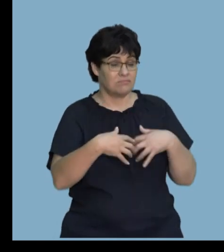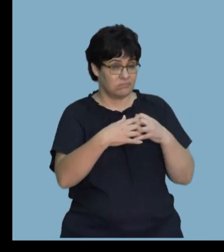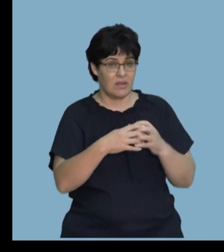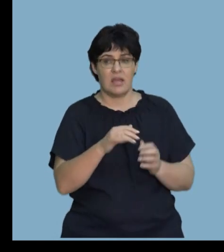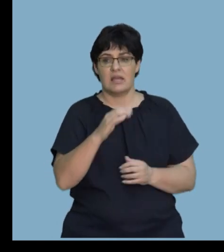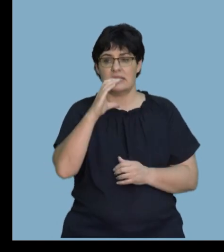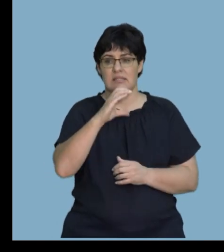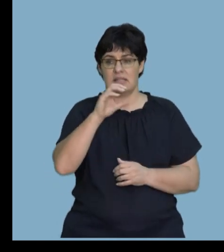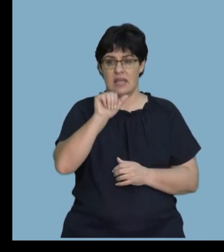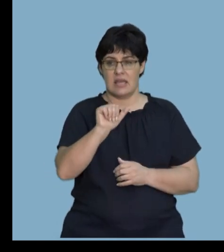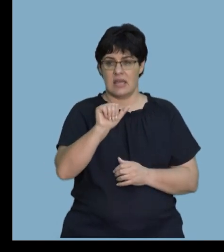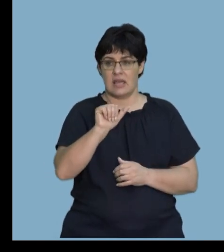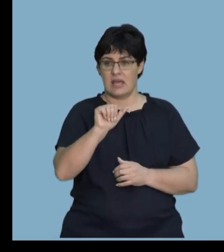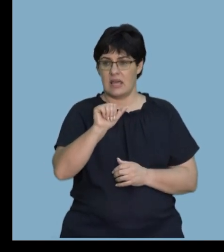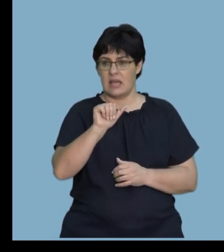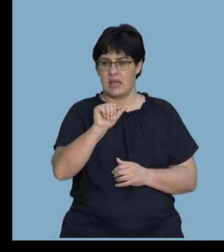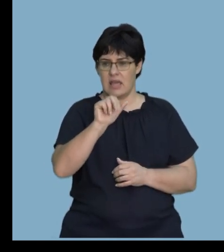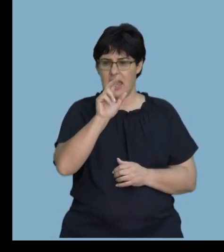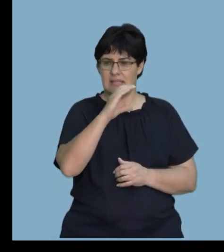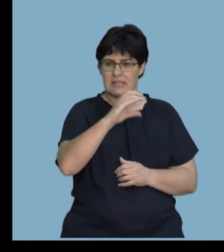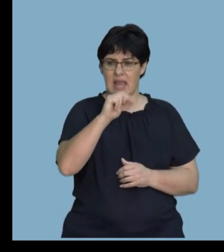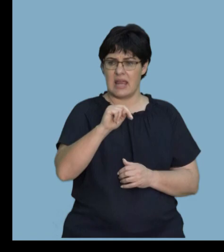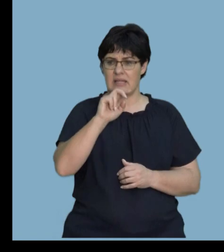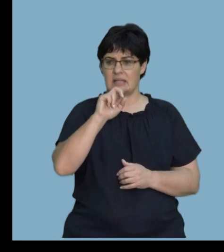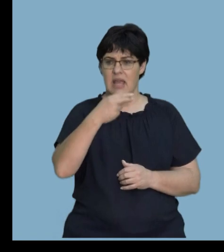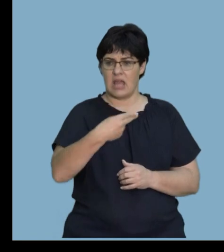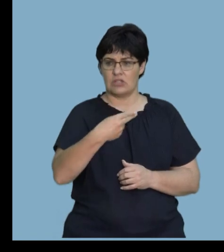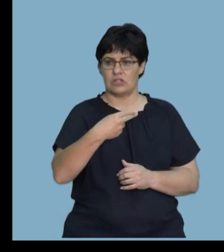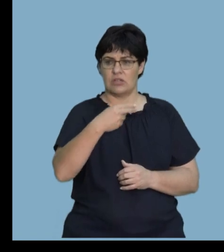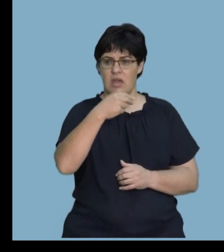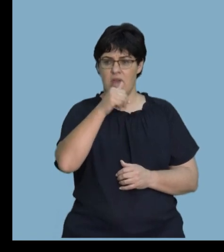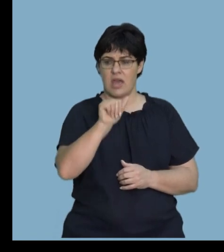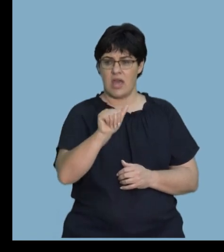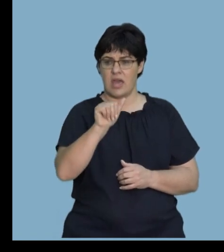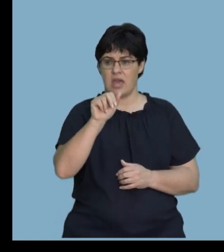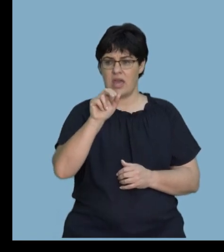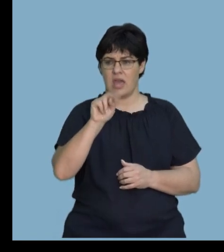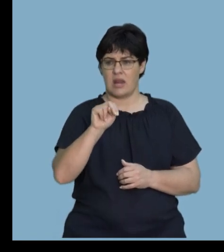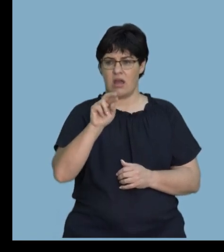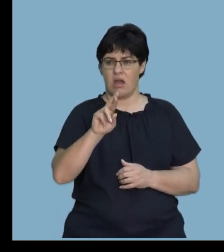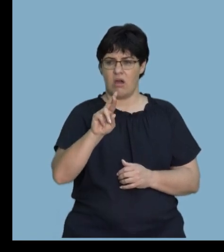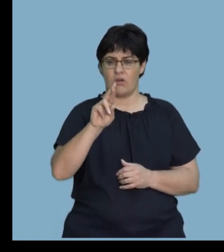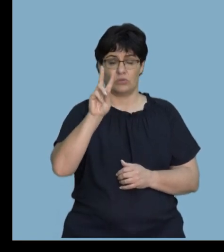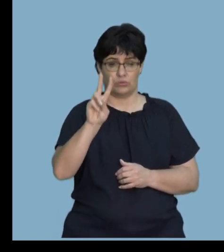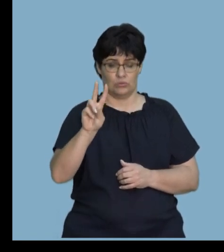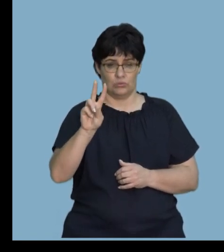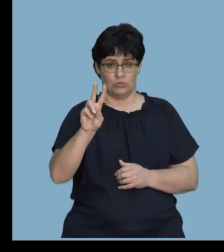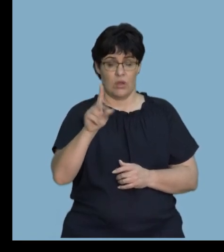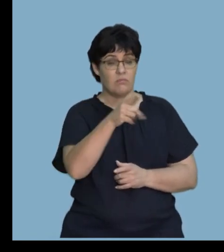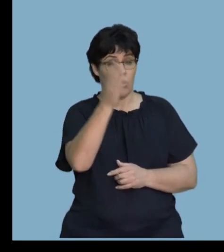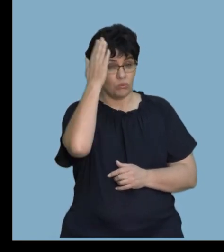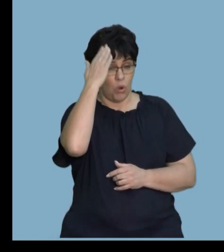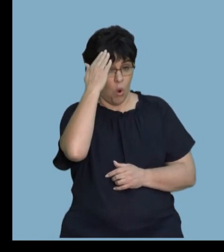CnH2n minus 2. So this question is basically 1 mark. What that says is either you know or you don't, or